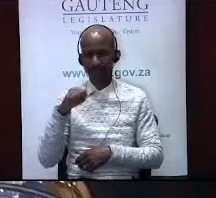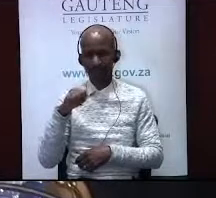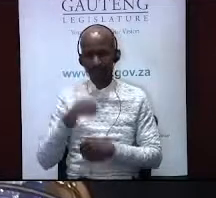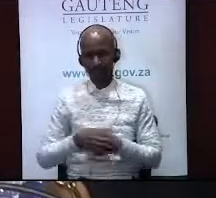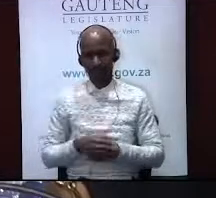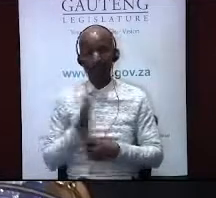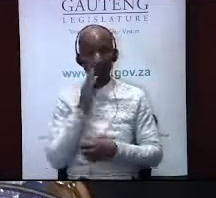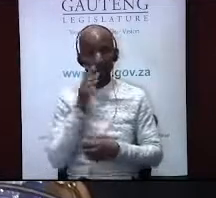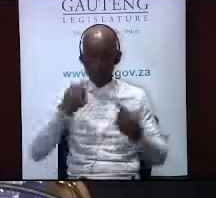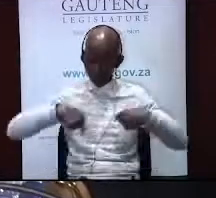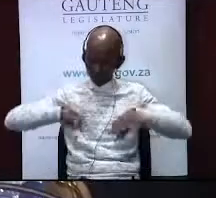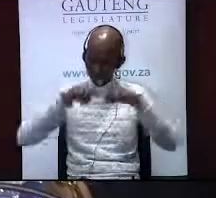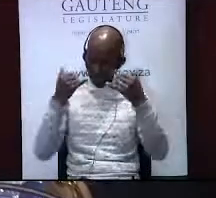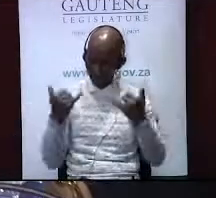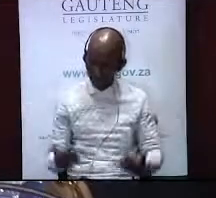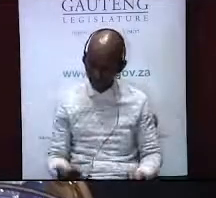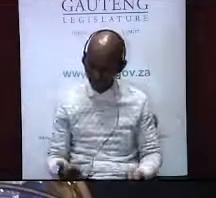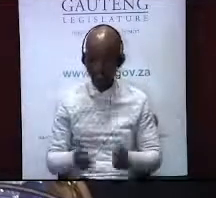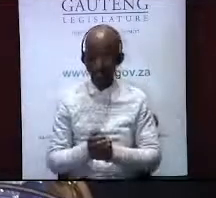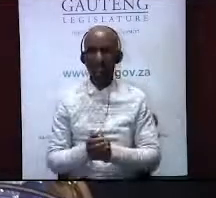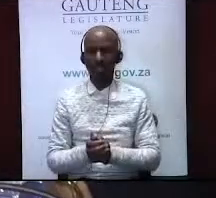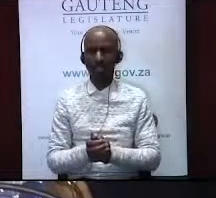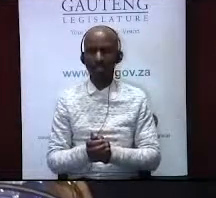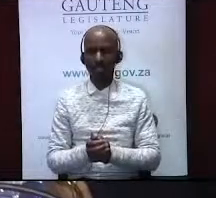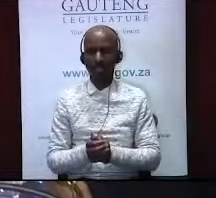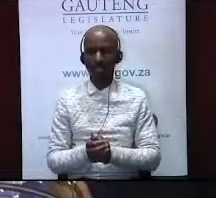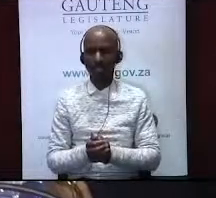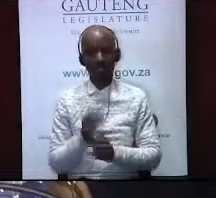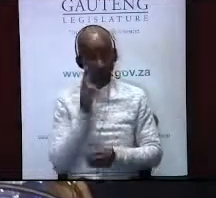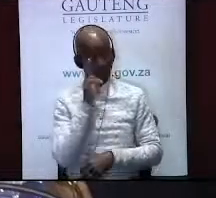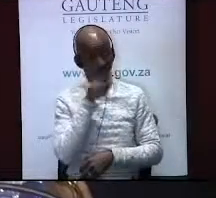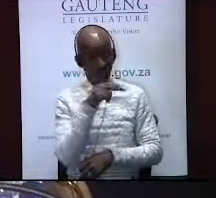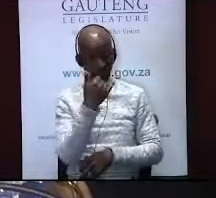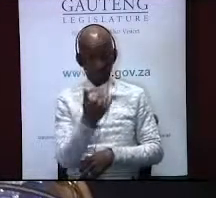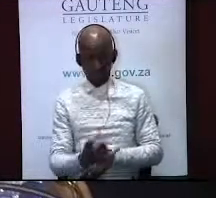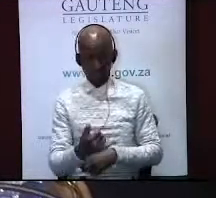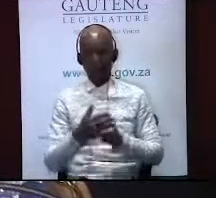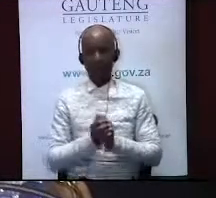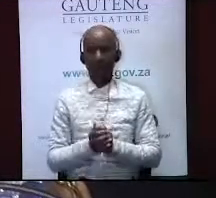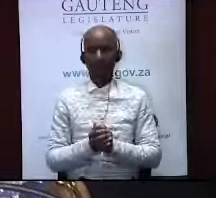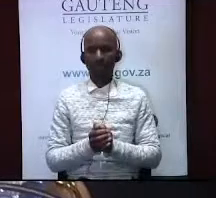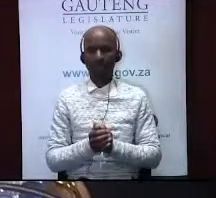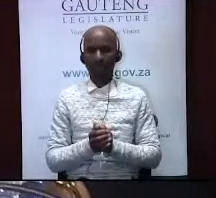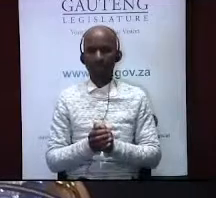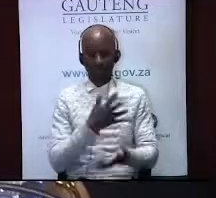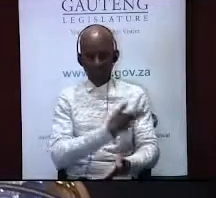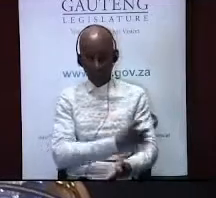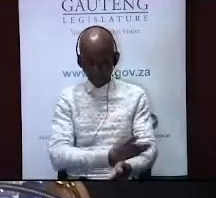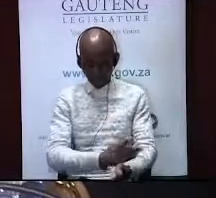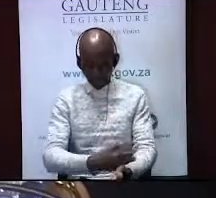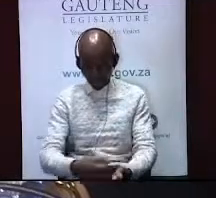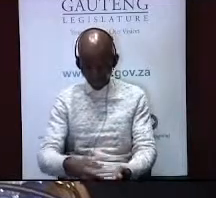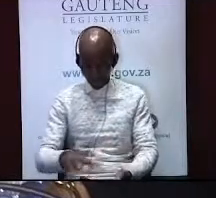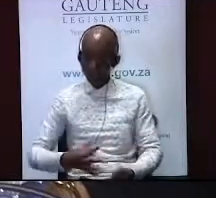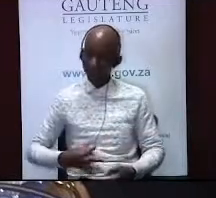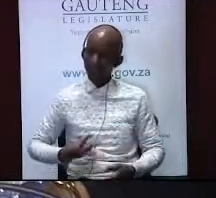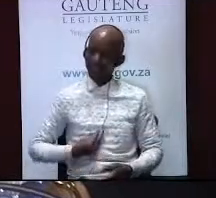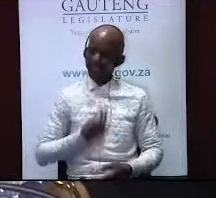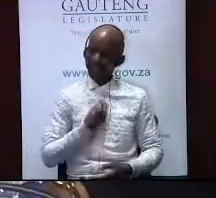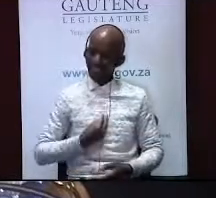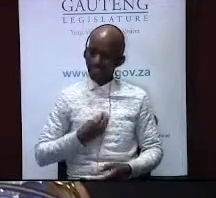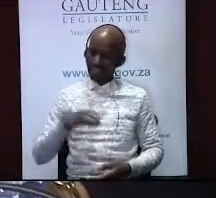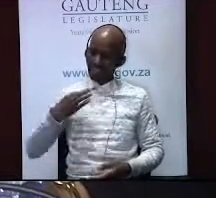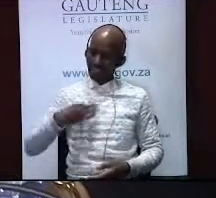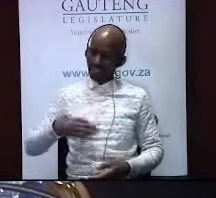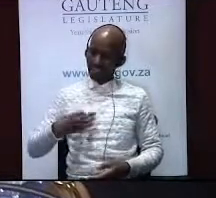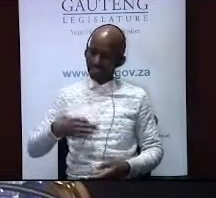When we are here on our watch, the blood of those young girls, baba